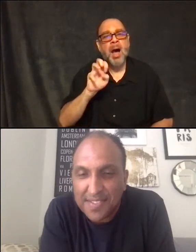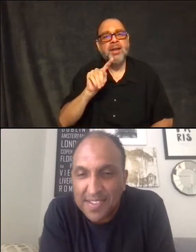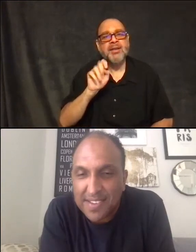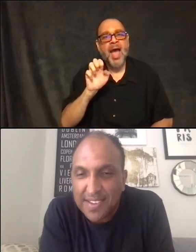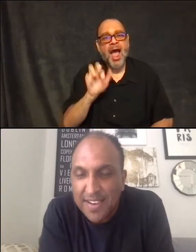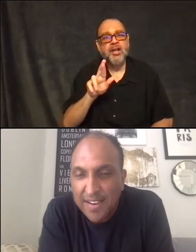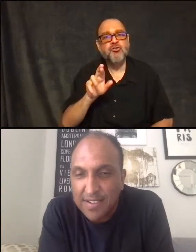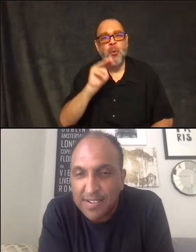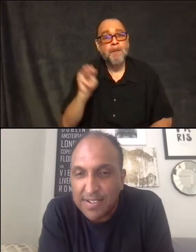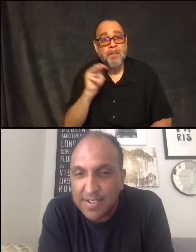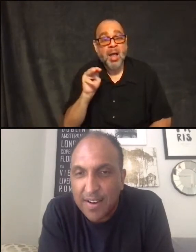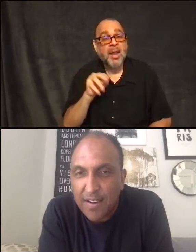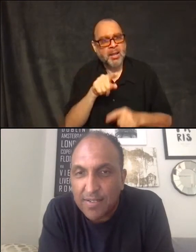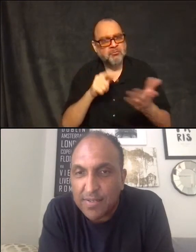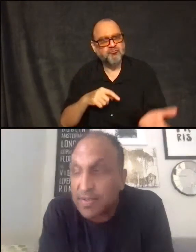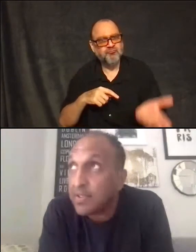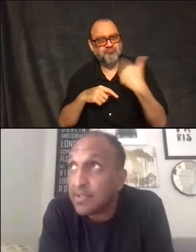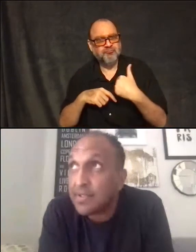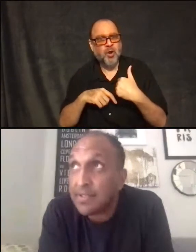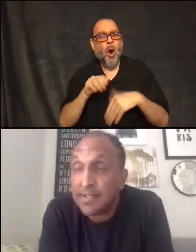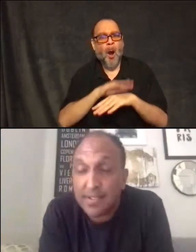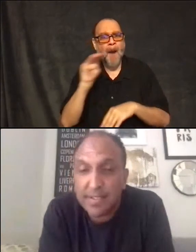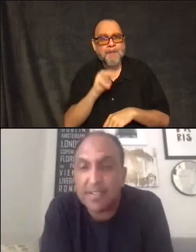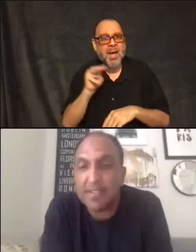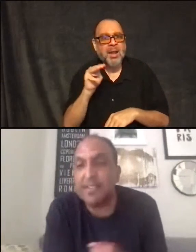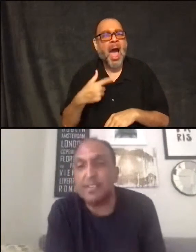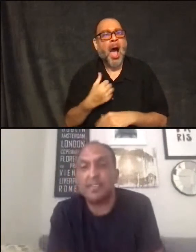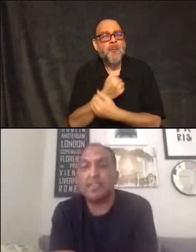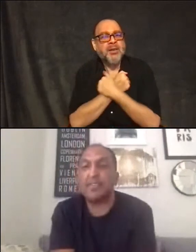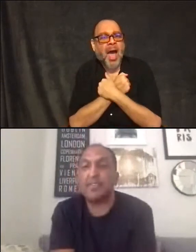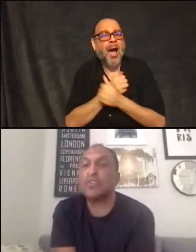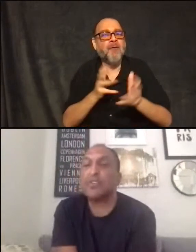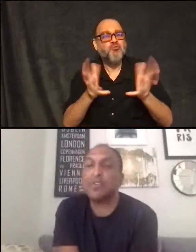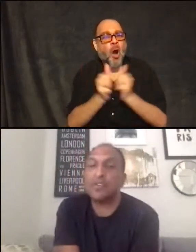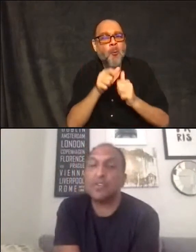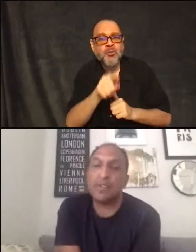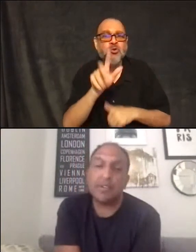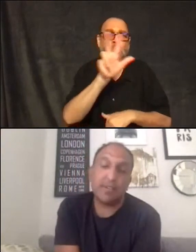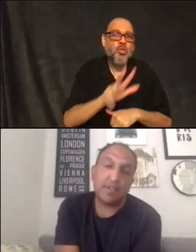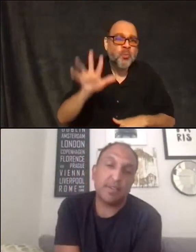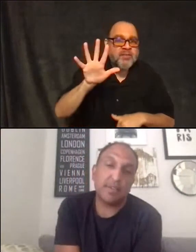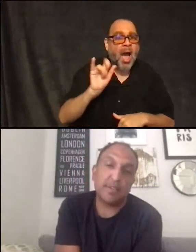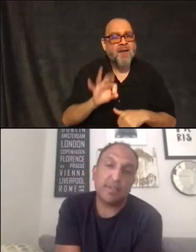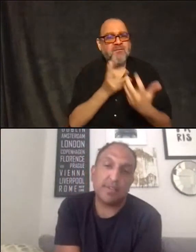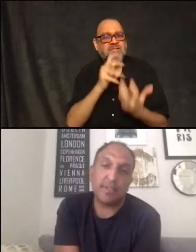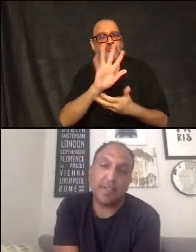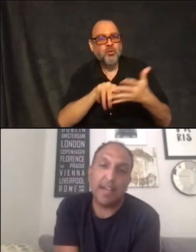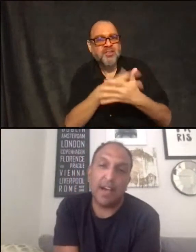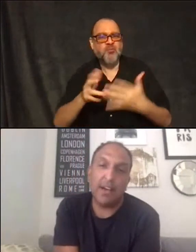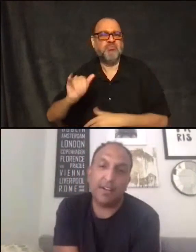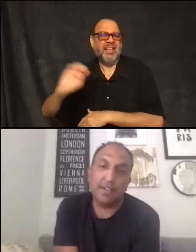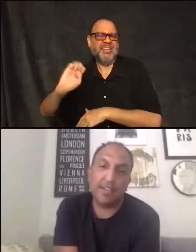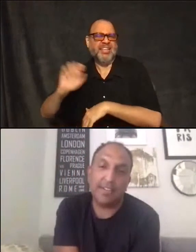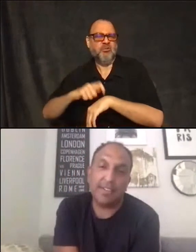doing with your creative economy kind of solution on a Monetize Monday, 3 to 5, if it fits your schedule, Eastern Standard Time.